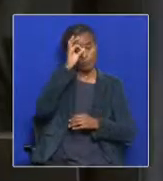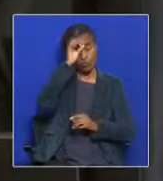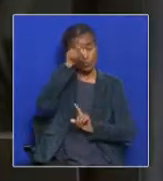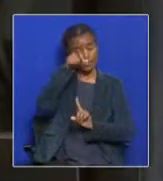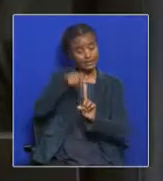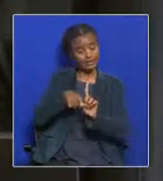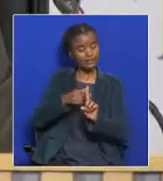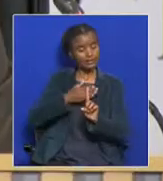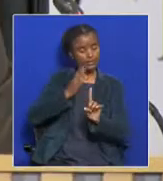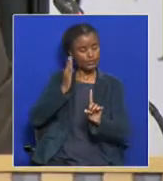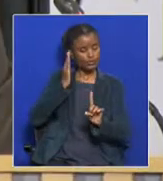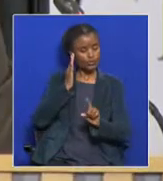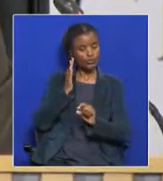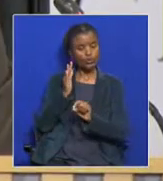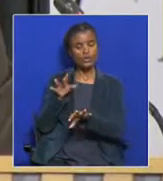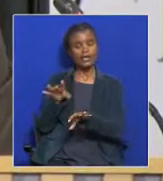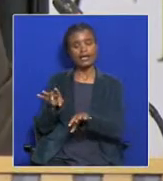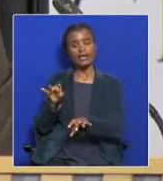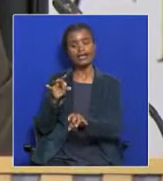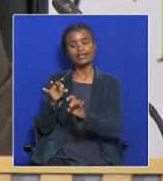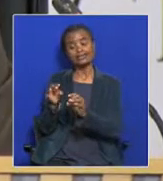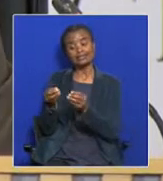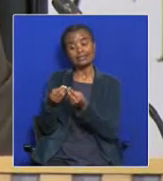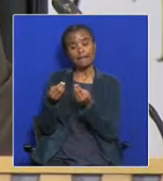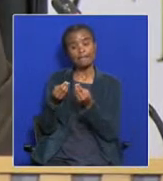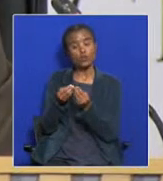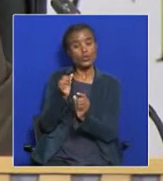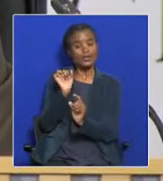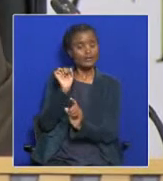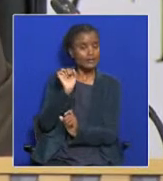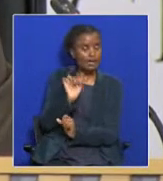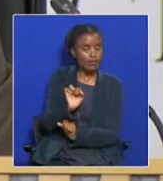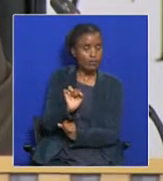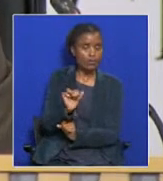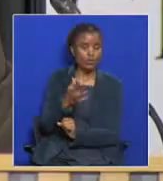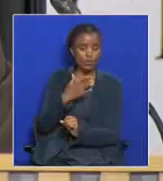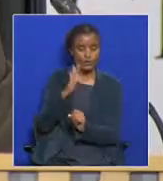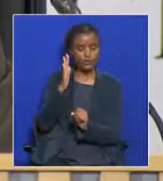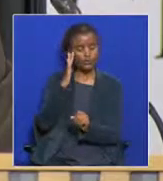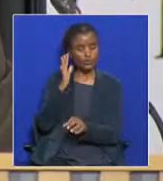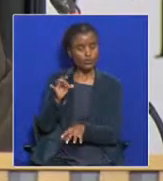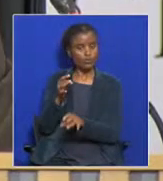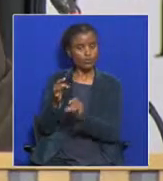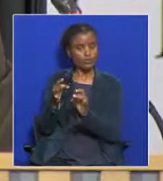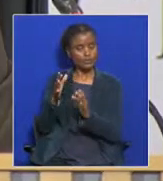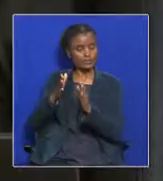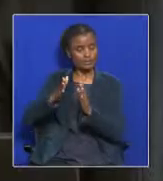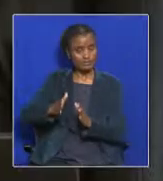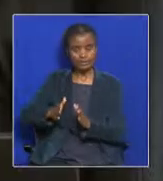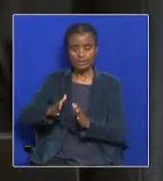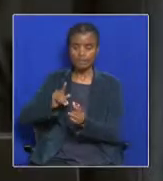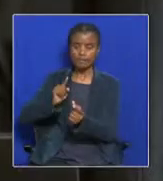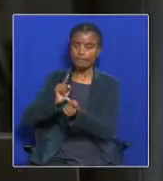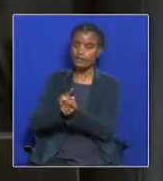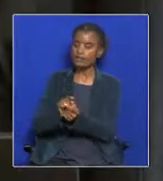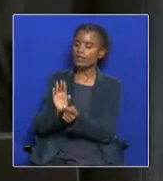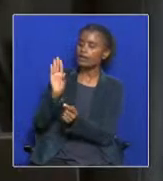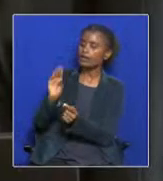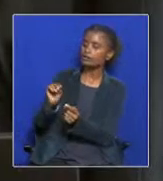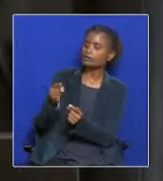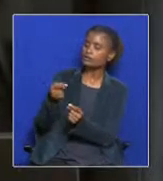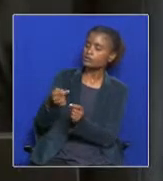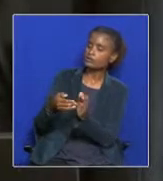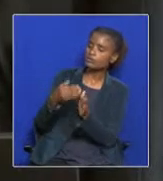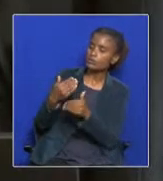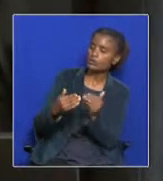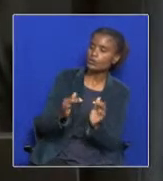analysis of their samples, there's a process. They don't go to an analyst. And he gave us what sounds like good reason why